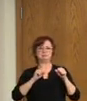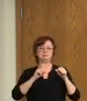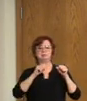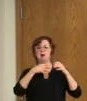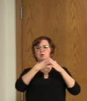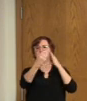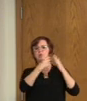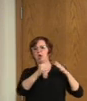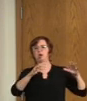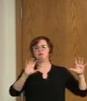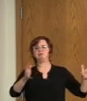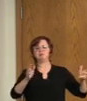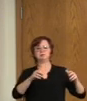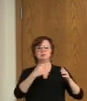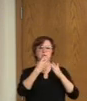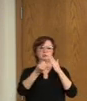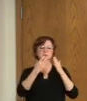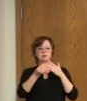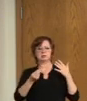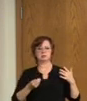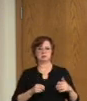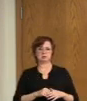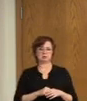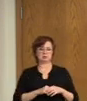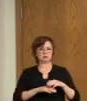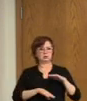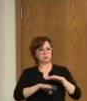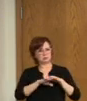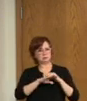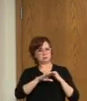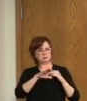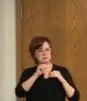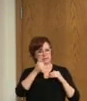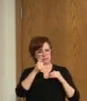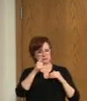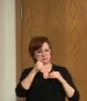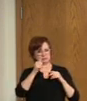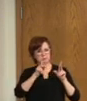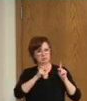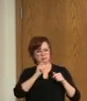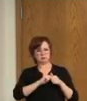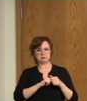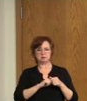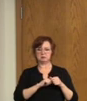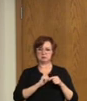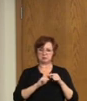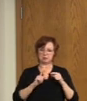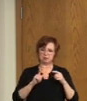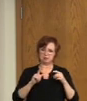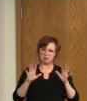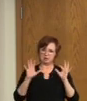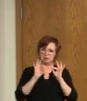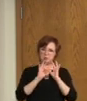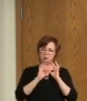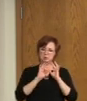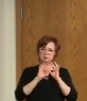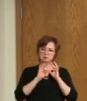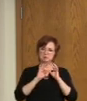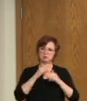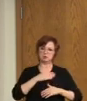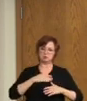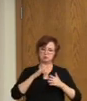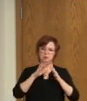and greet people from a distance outdoors in groups of up to 10. Otherwise, it's so important to be out and about, weather permitting,